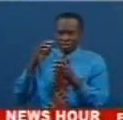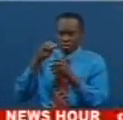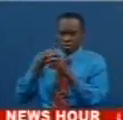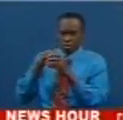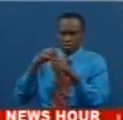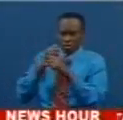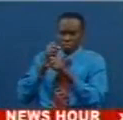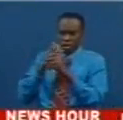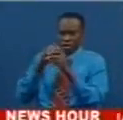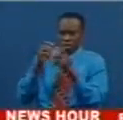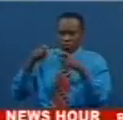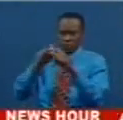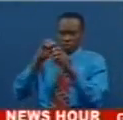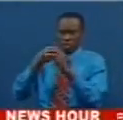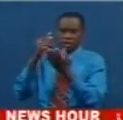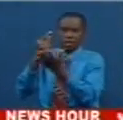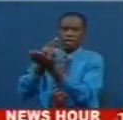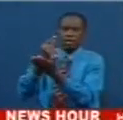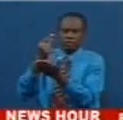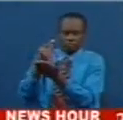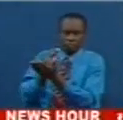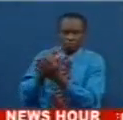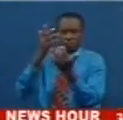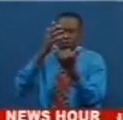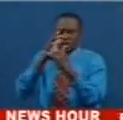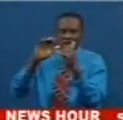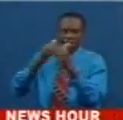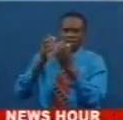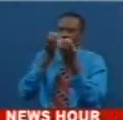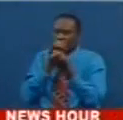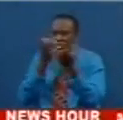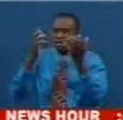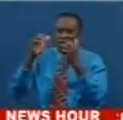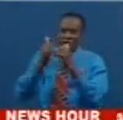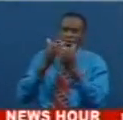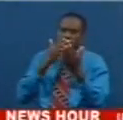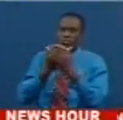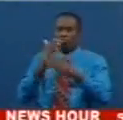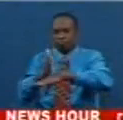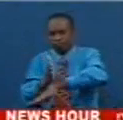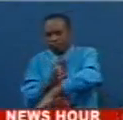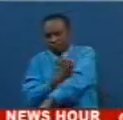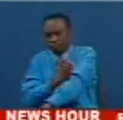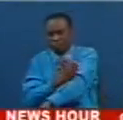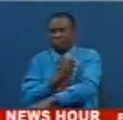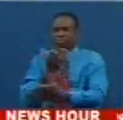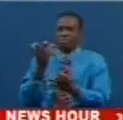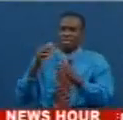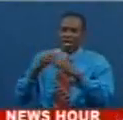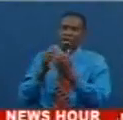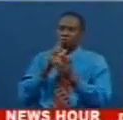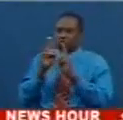in Accra. The workers' unions called on their respective governments to ensure the welfare of members and the